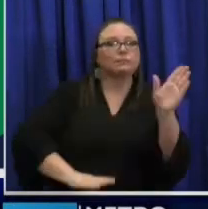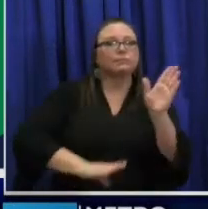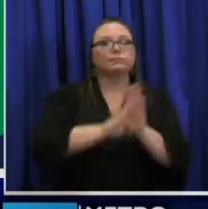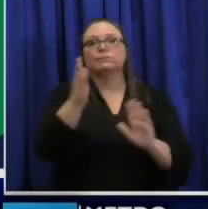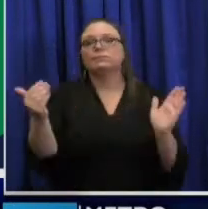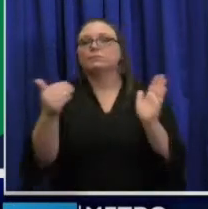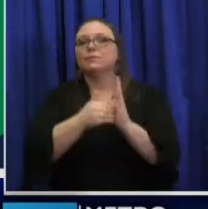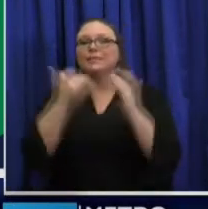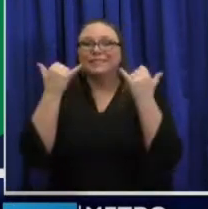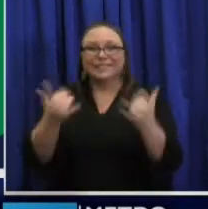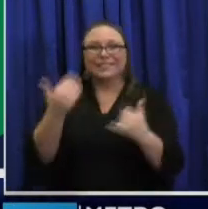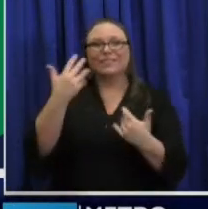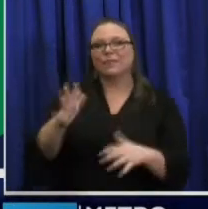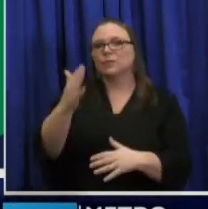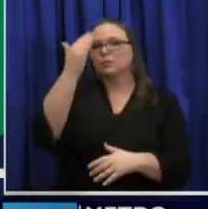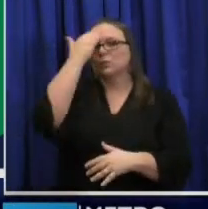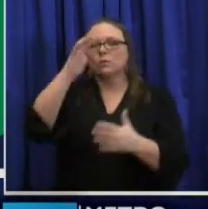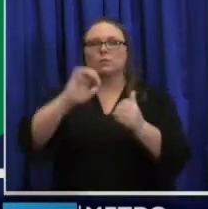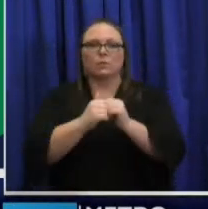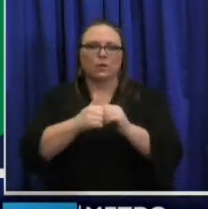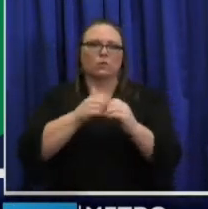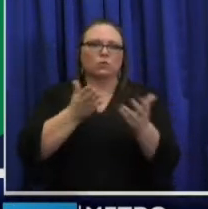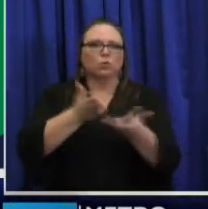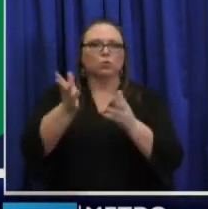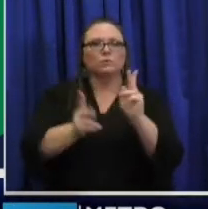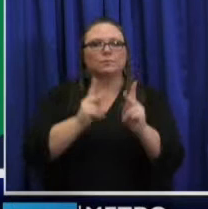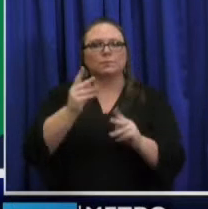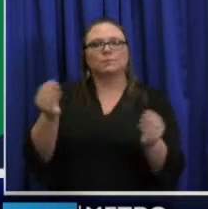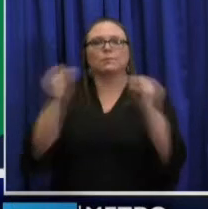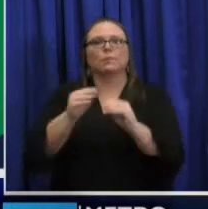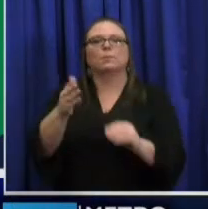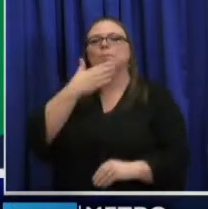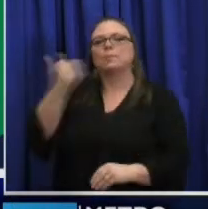able to better serve the people of Middle Tennessee.